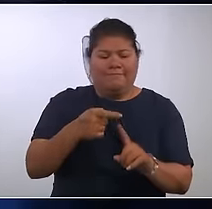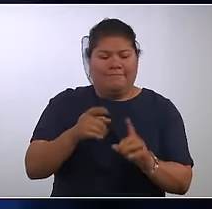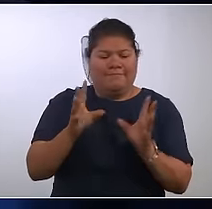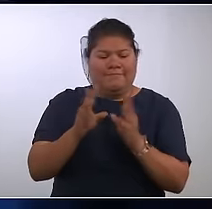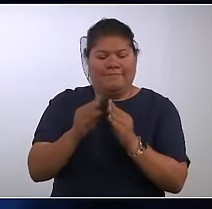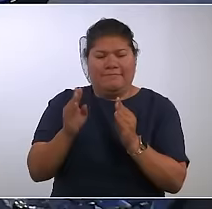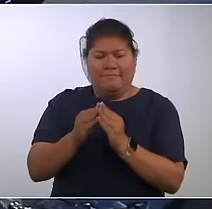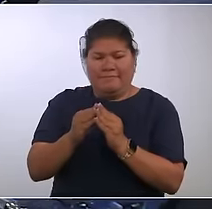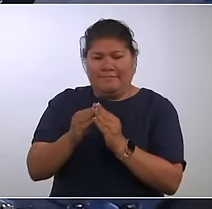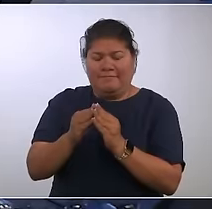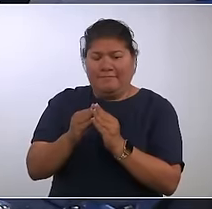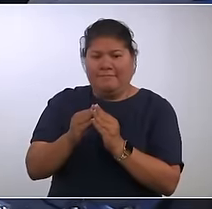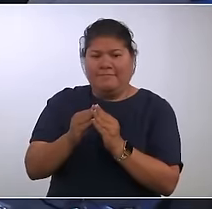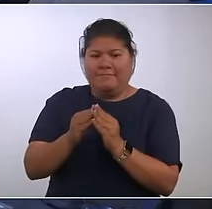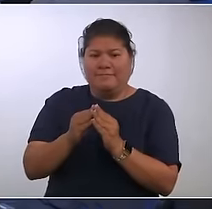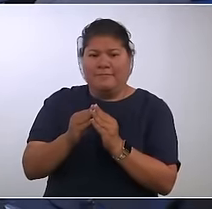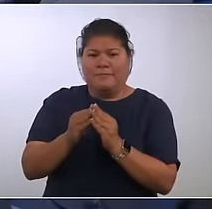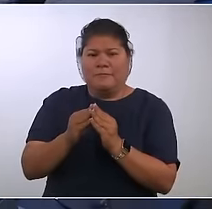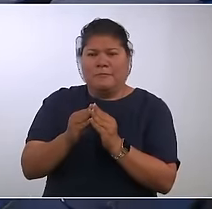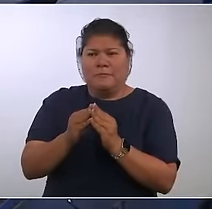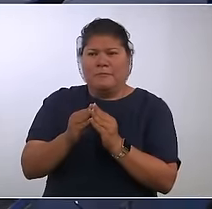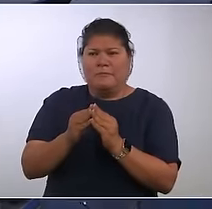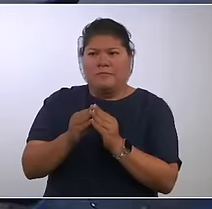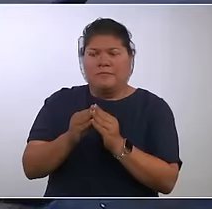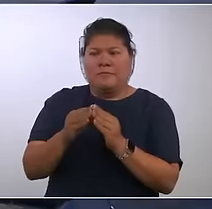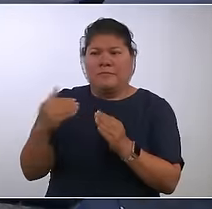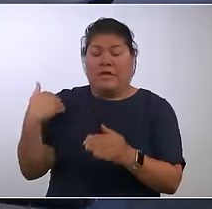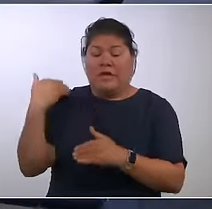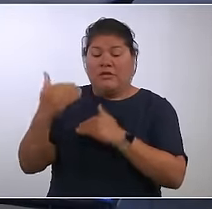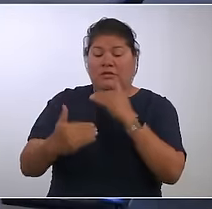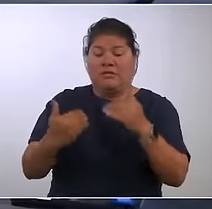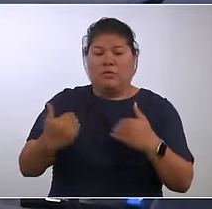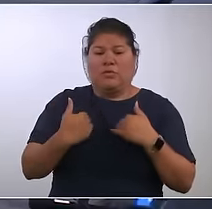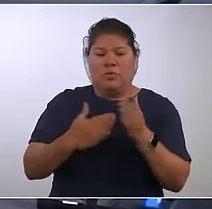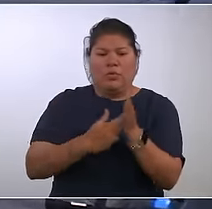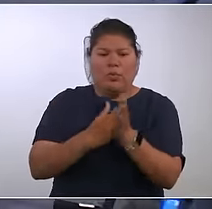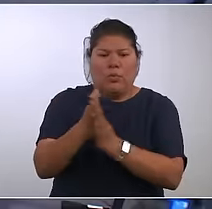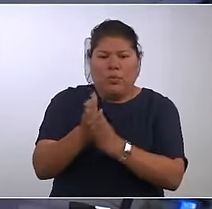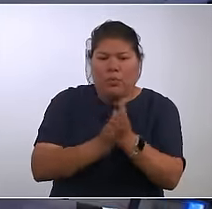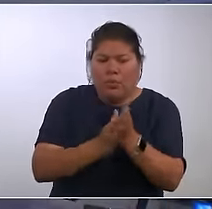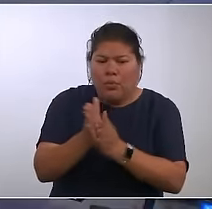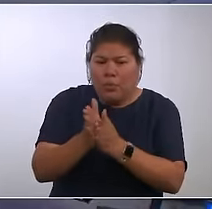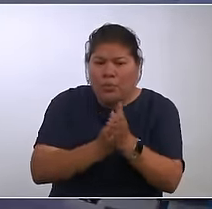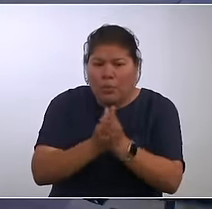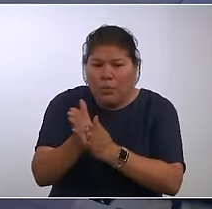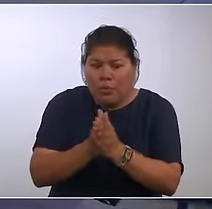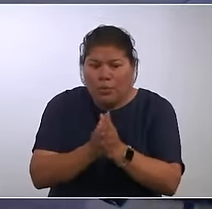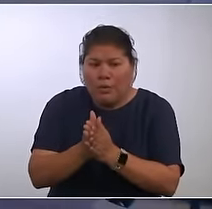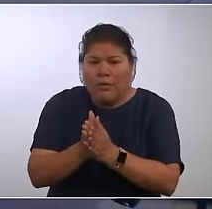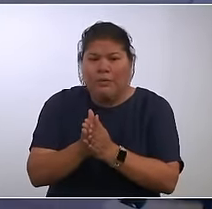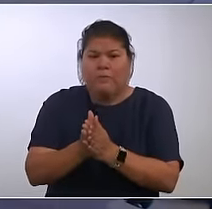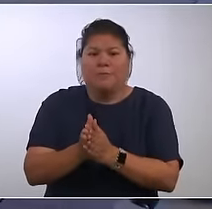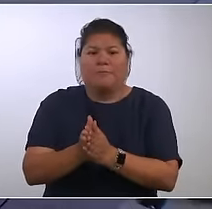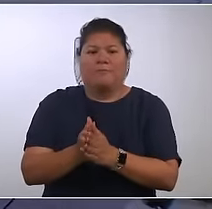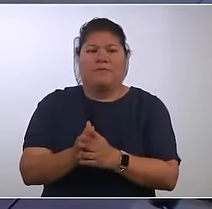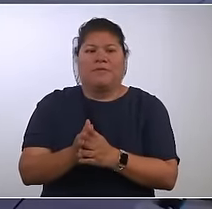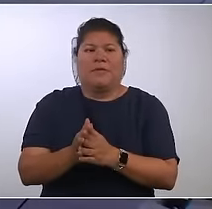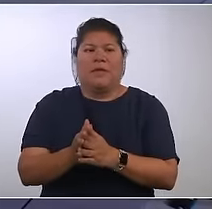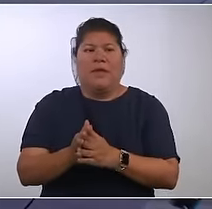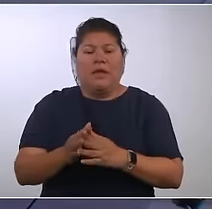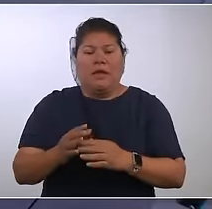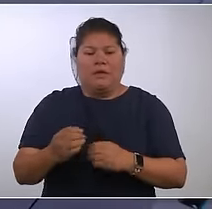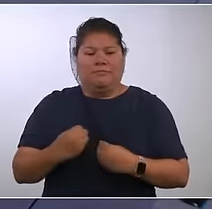we're seeking that from this convention, se vaya una generación de jóvenes animados, a generation of young people would leave